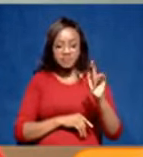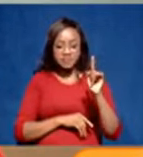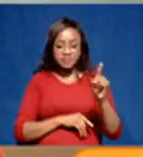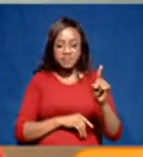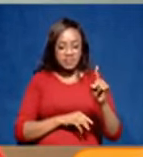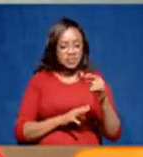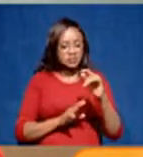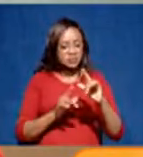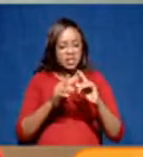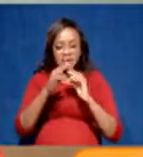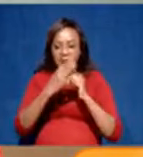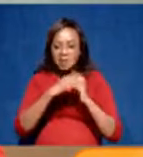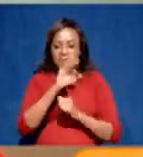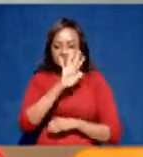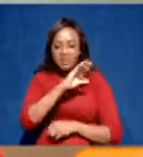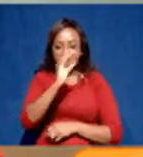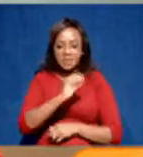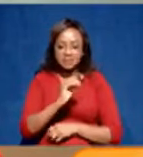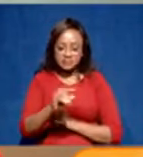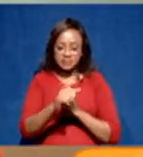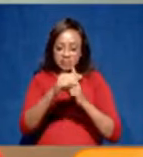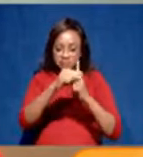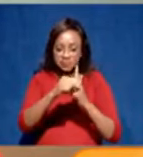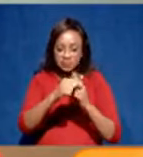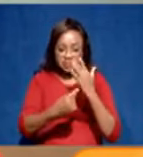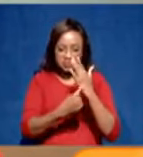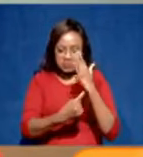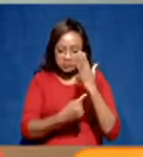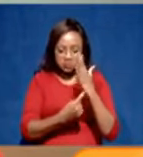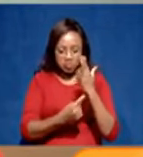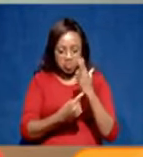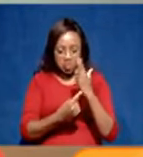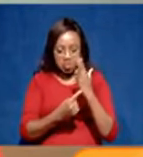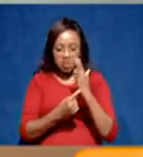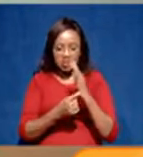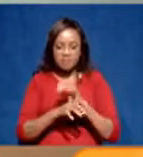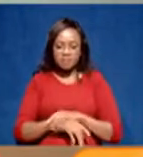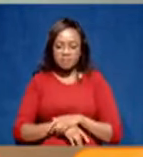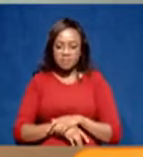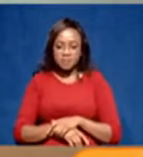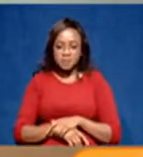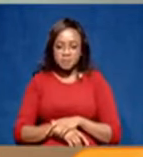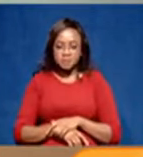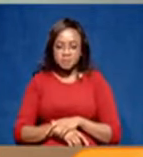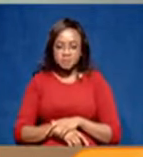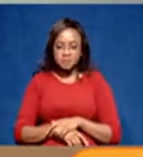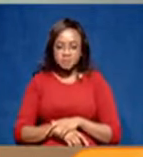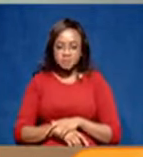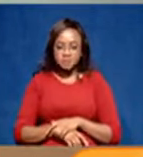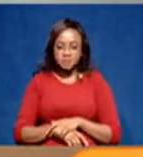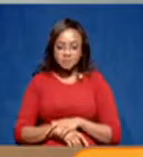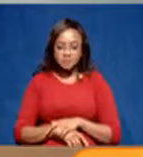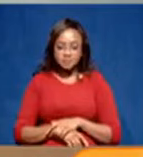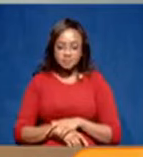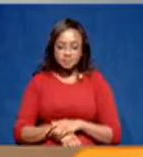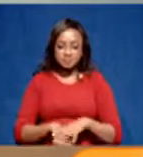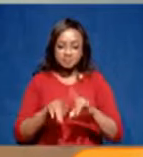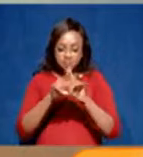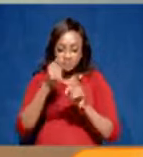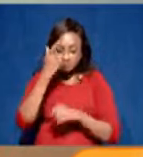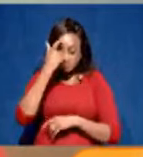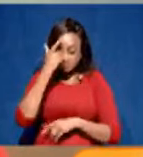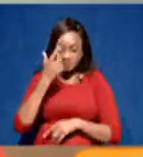95% digitized from the point of registration up to service provision. Remember, again, we are going to outsource claims